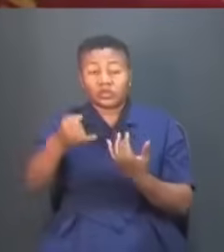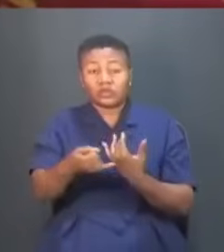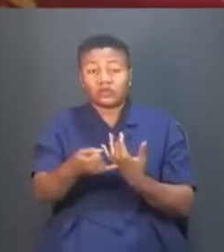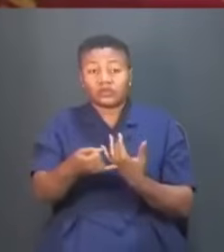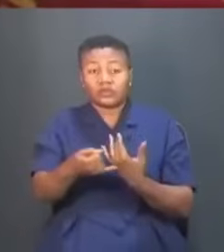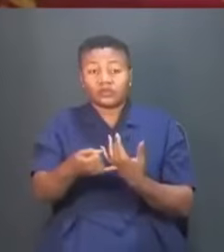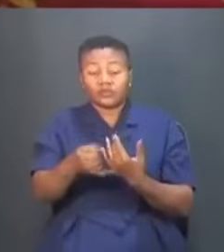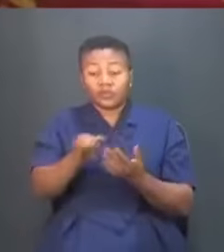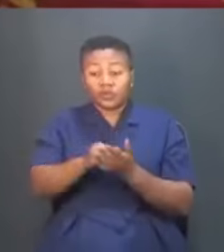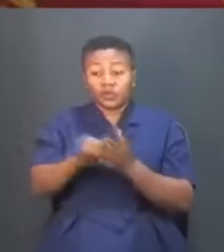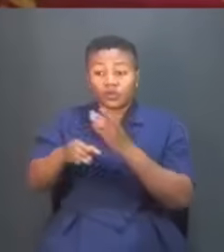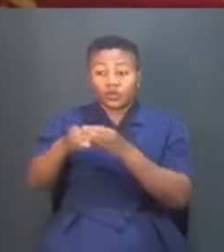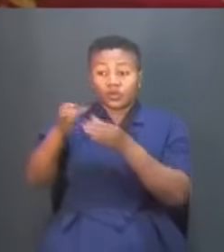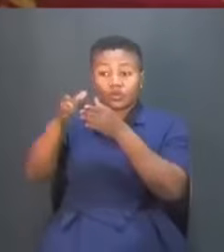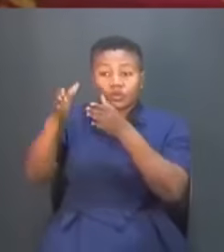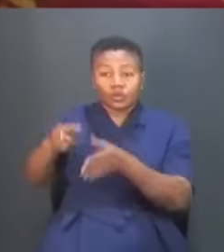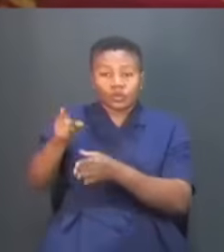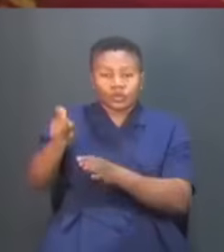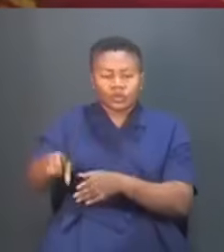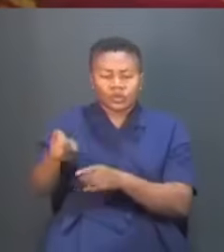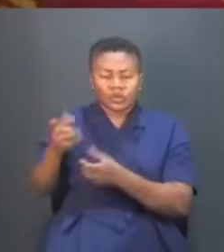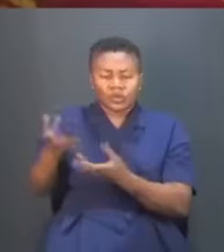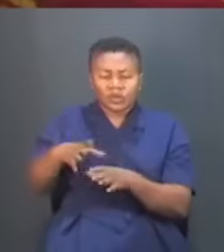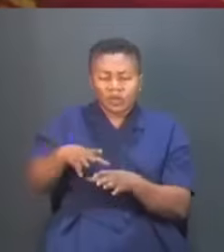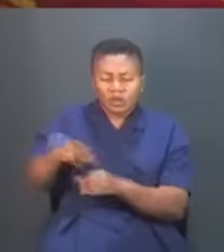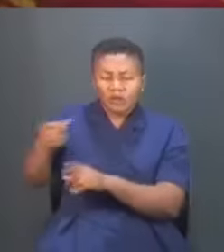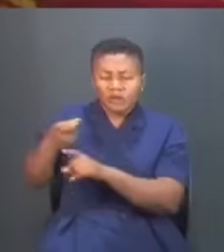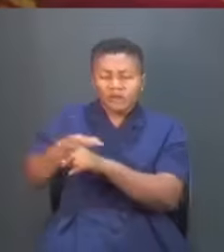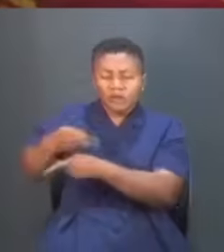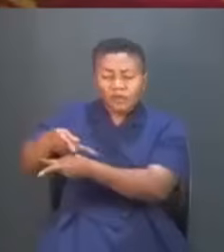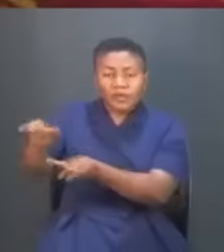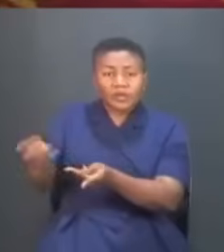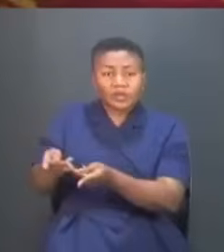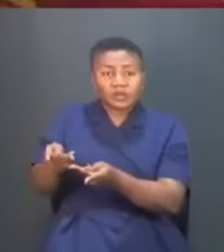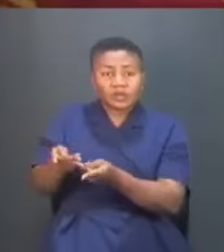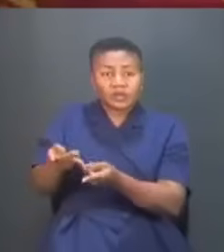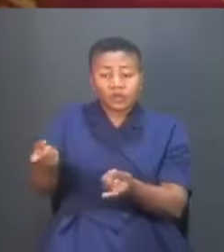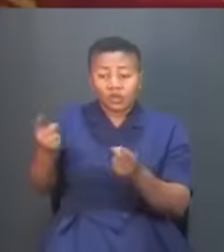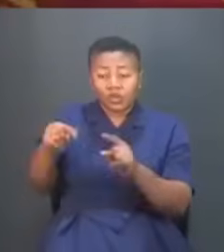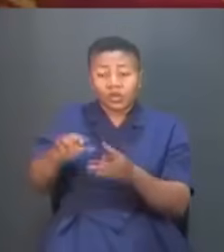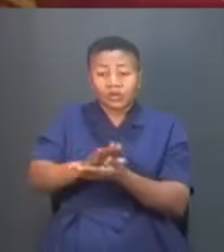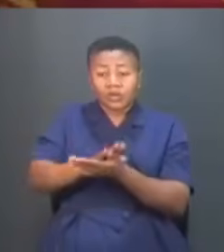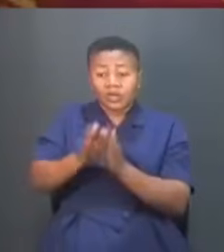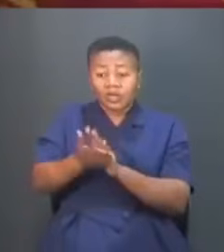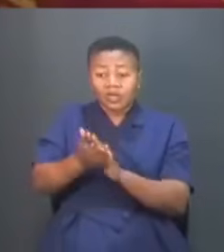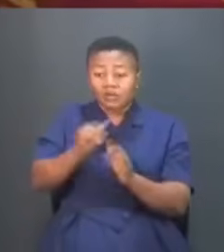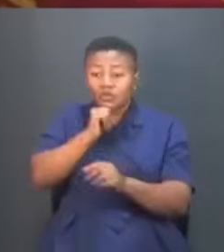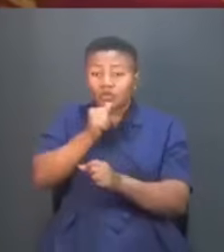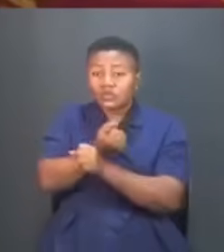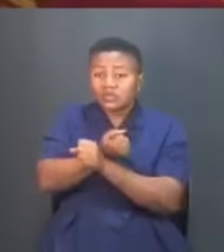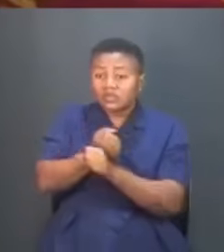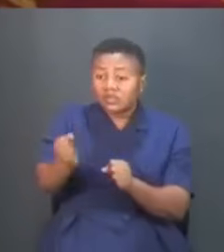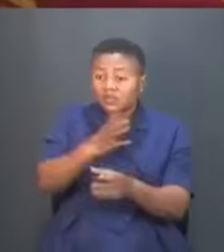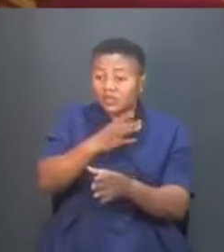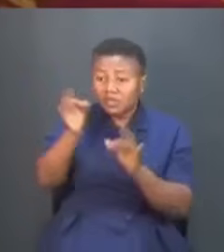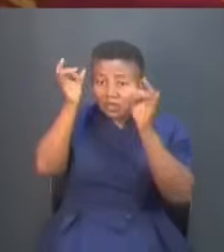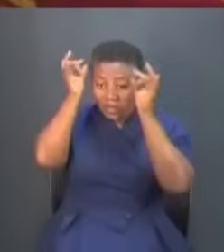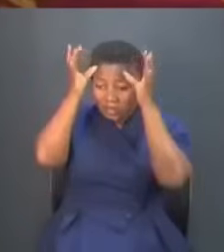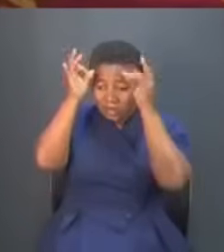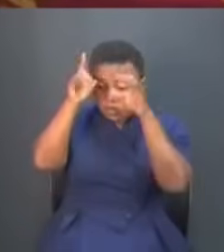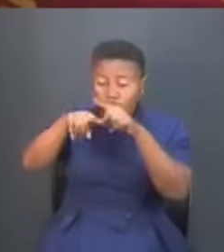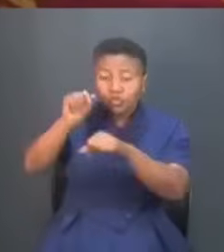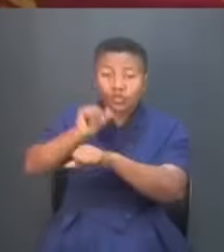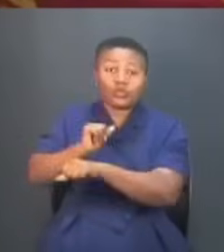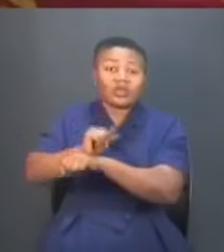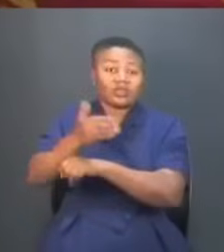The contractor had to move his staff out of the project site when it became unsafe and dangerous to continue